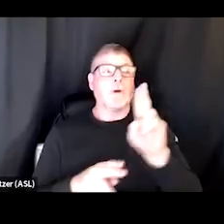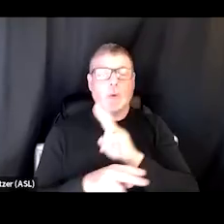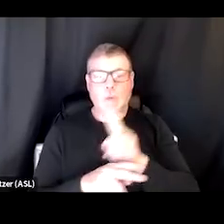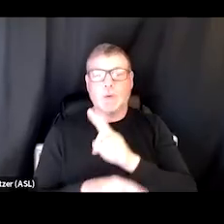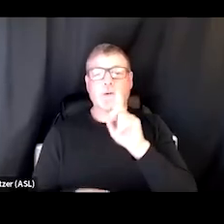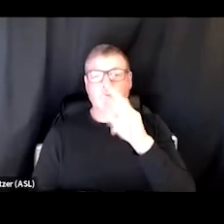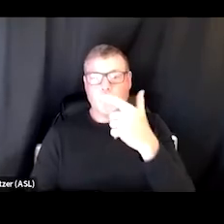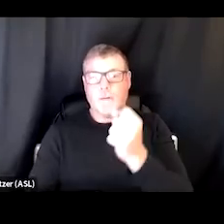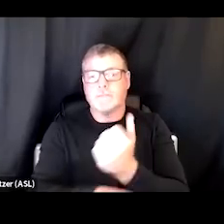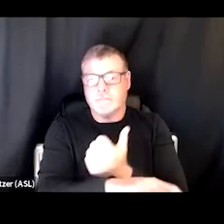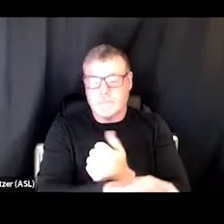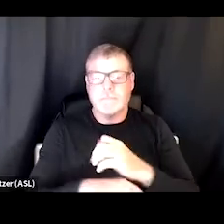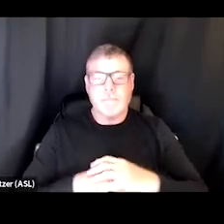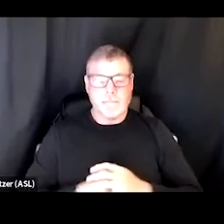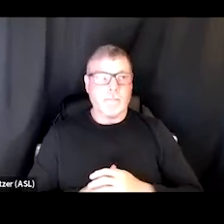use disorder.